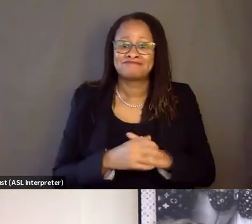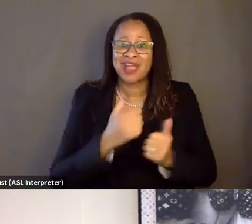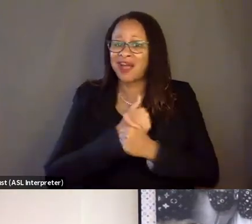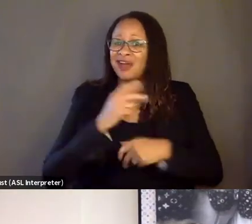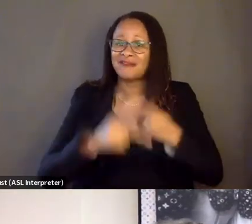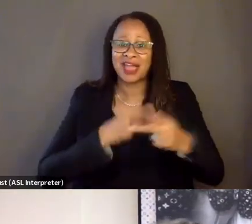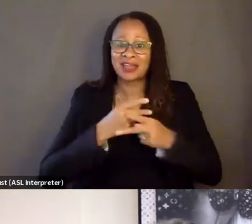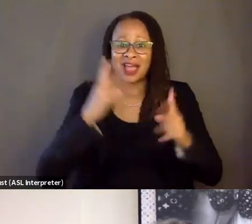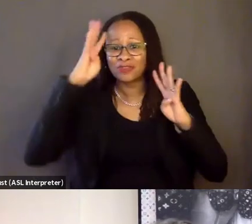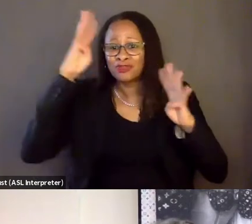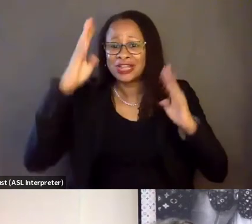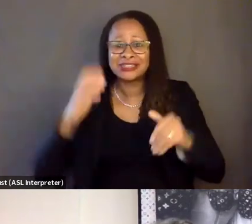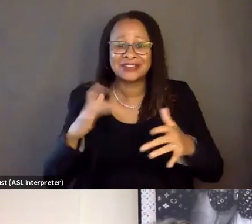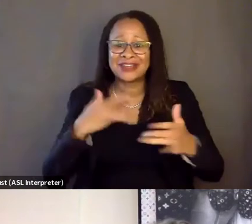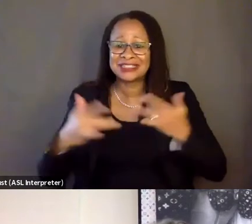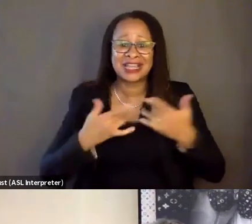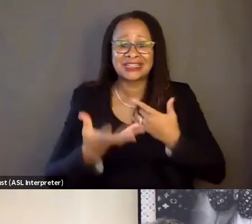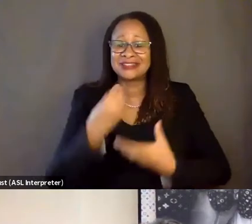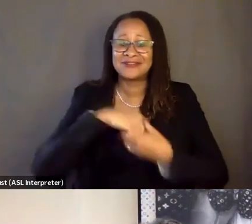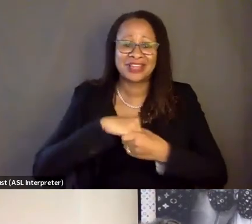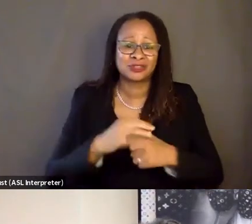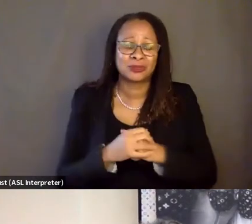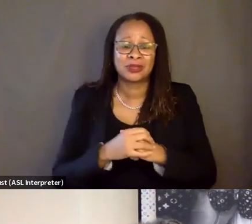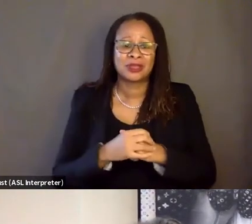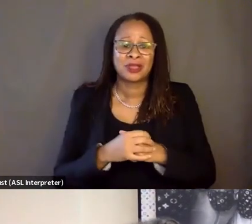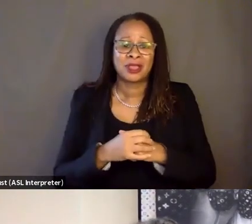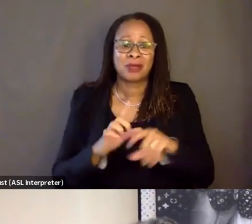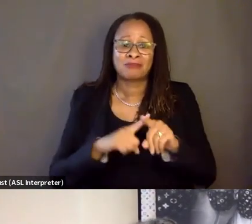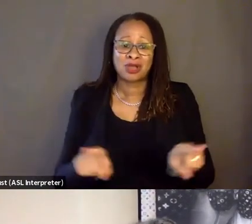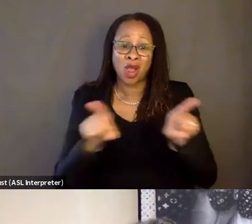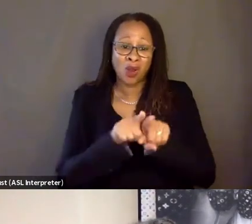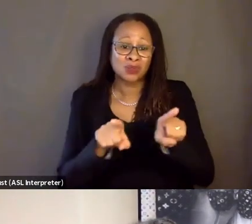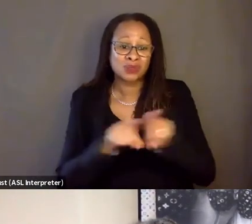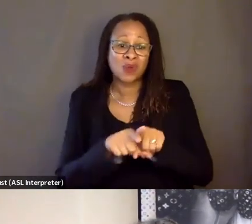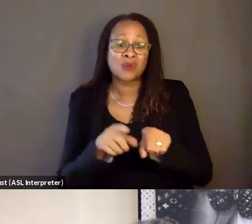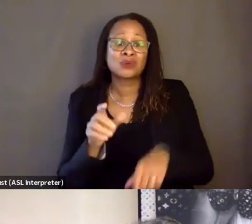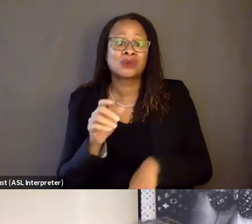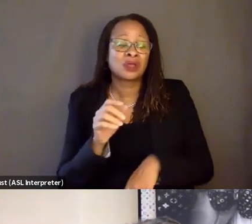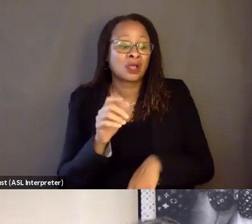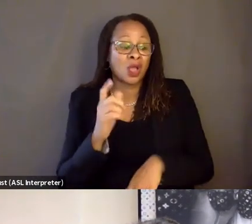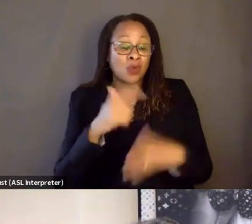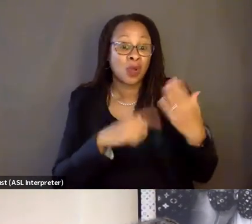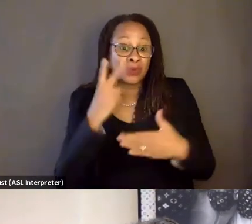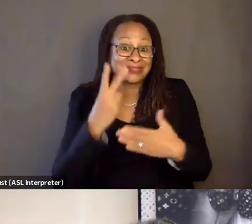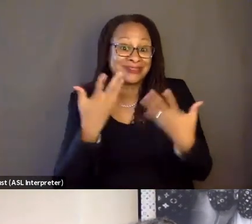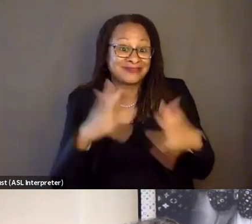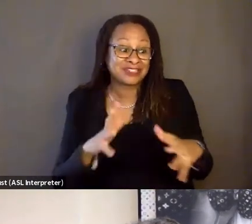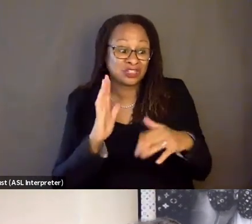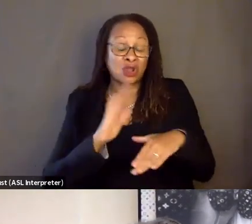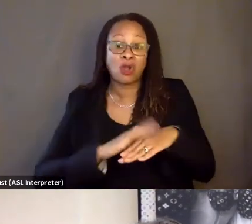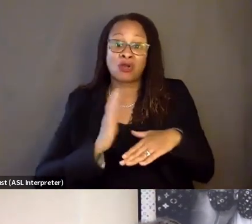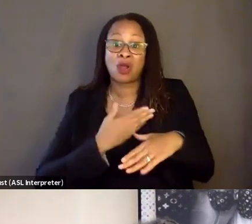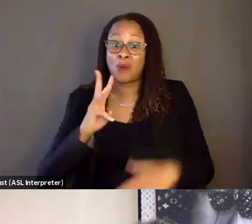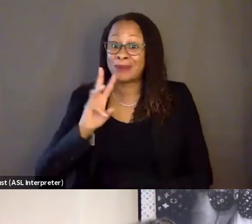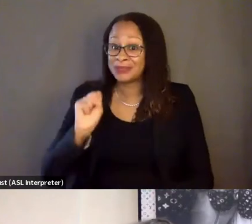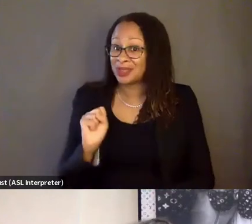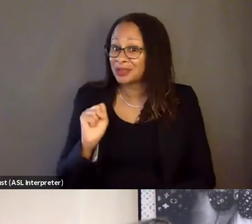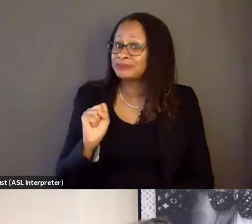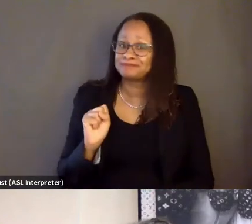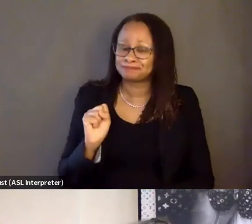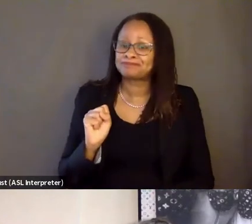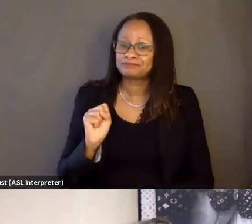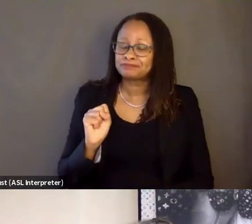of creativity and excitement and engagement. But also, you know, what we're seeing on our website